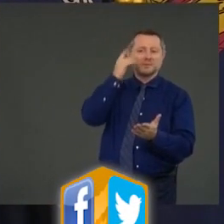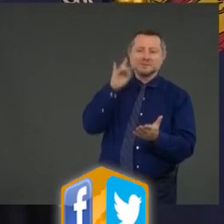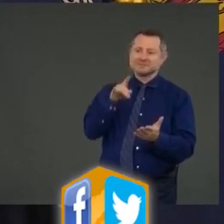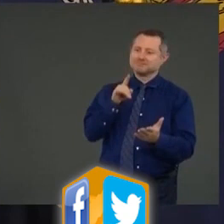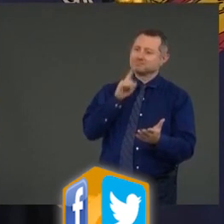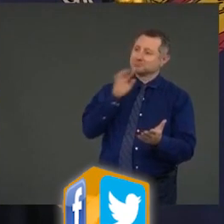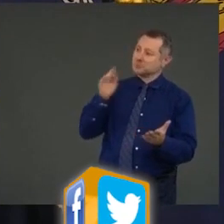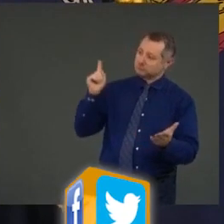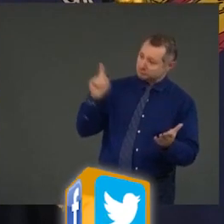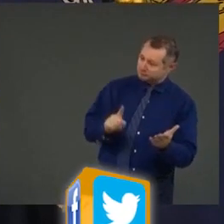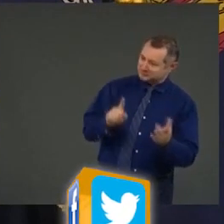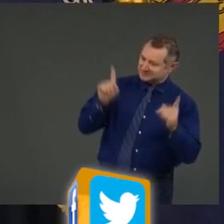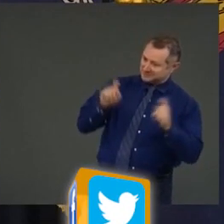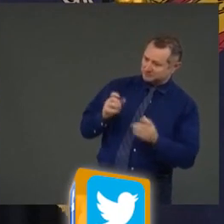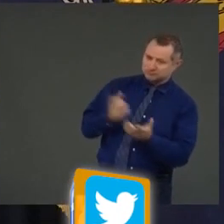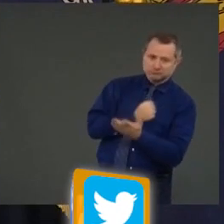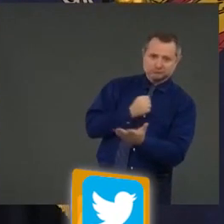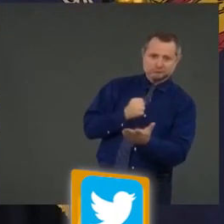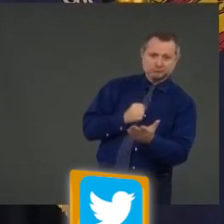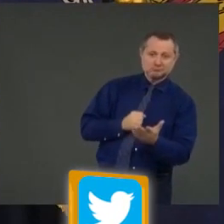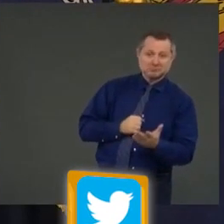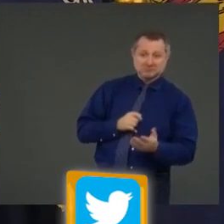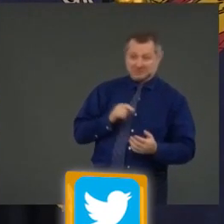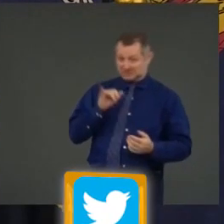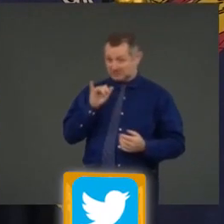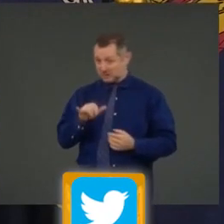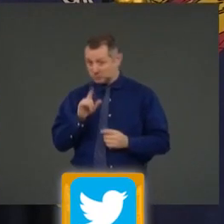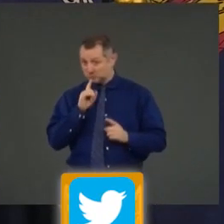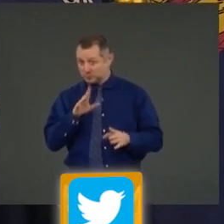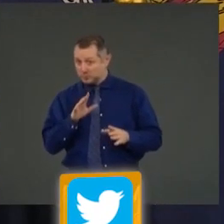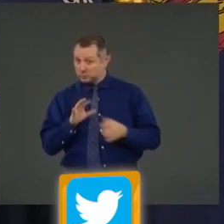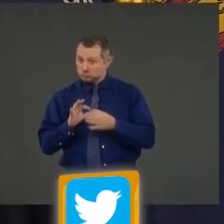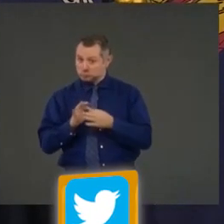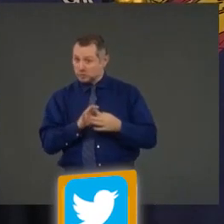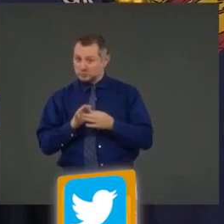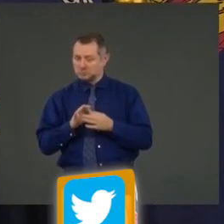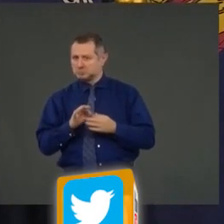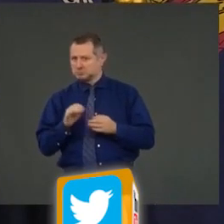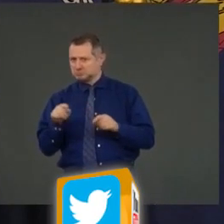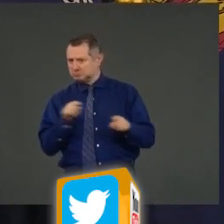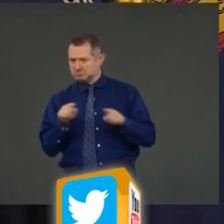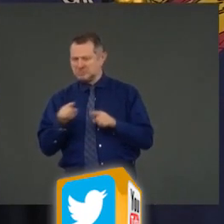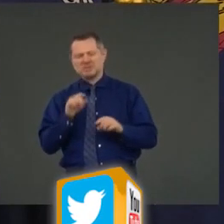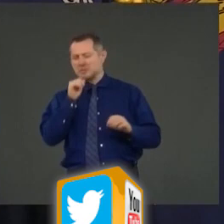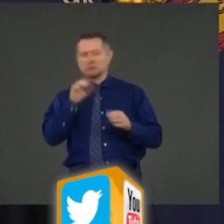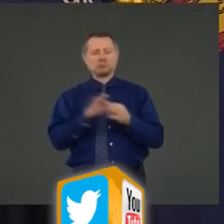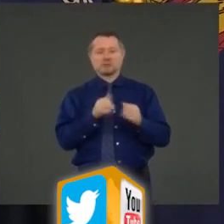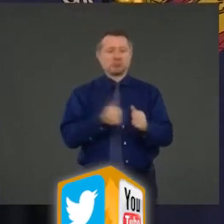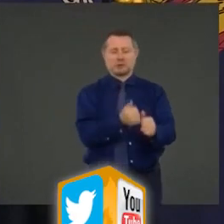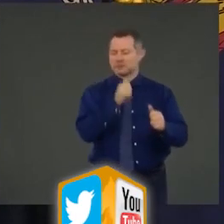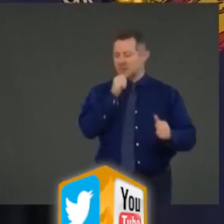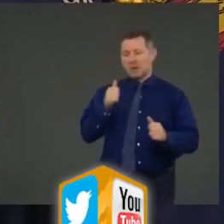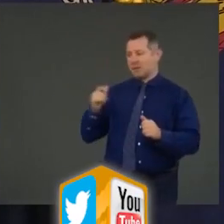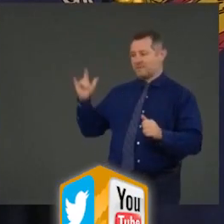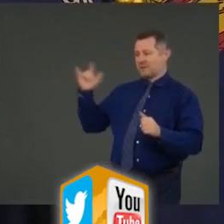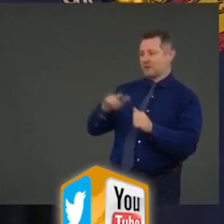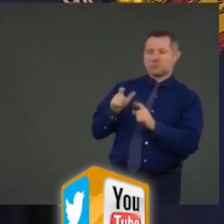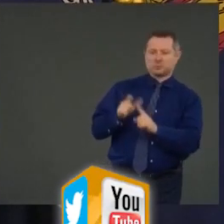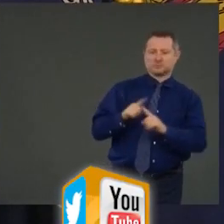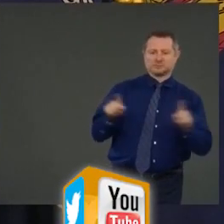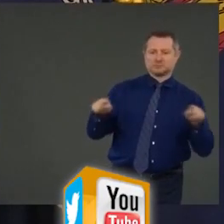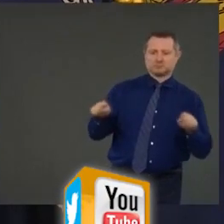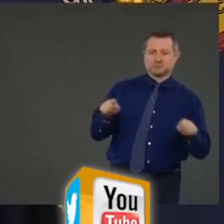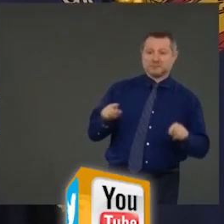came from Florida. Is that relevant, or is that not relevant? It's not really relevant, but when you get